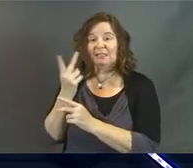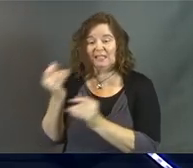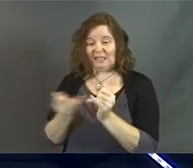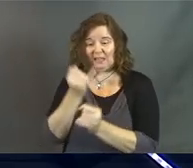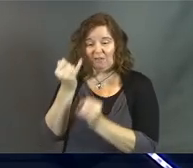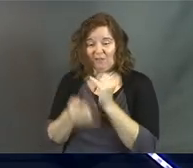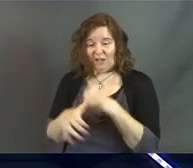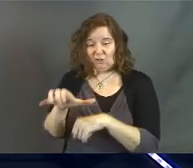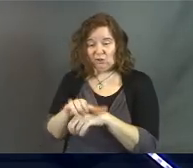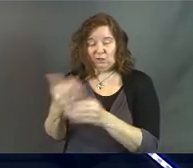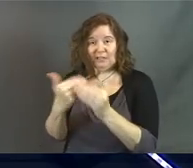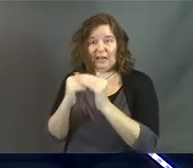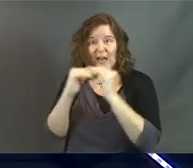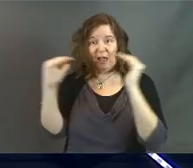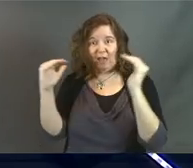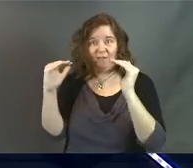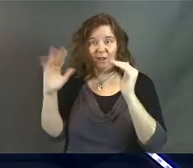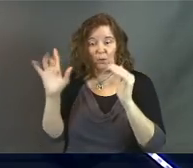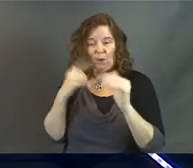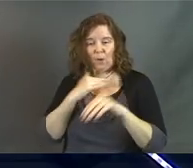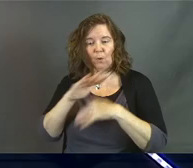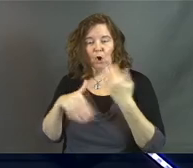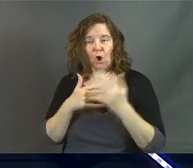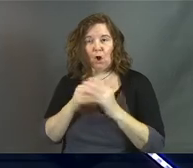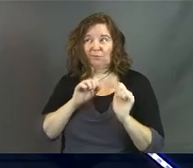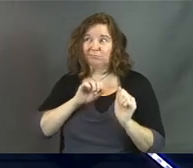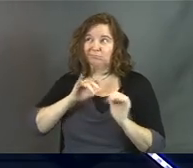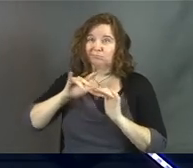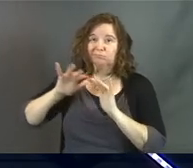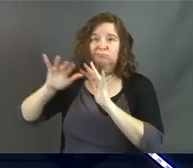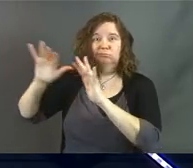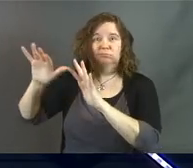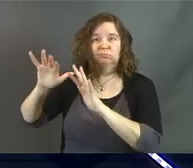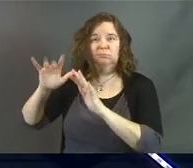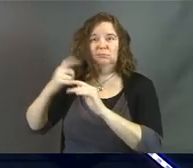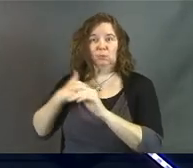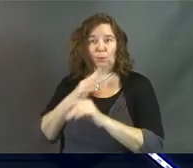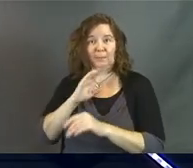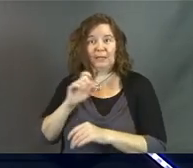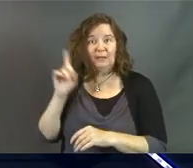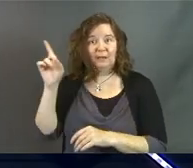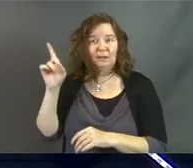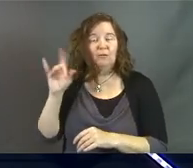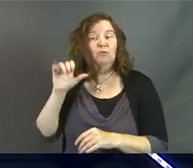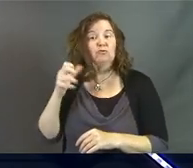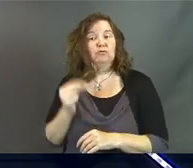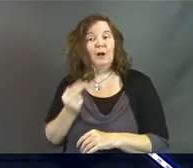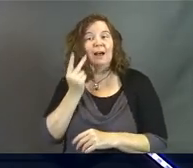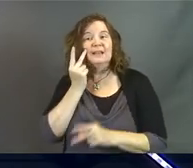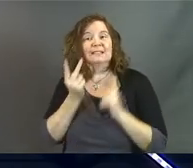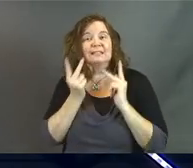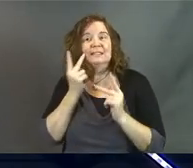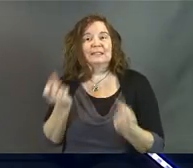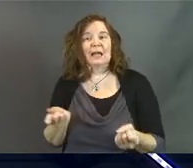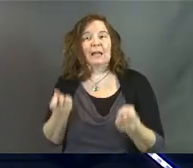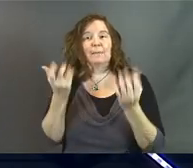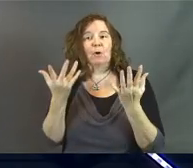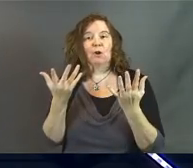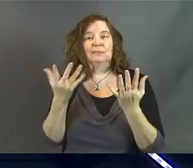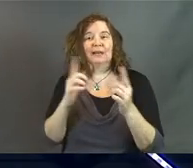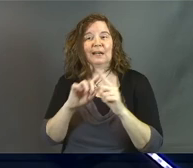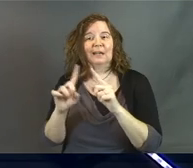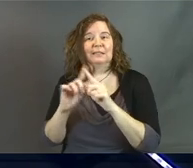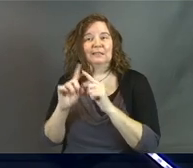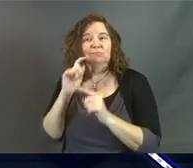final church in heaven, where we're all headed, where we're all going to be, John sees a